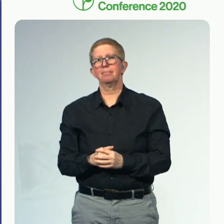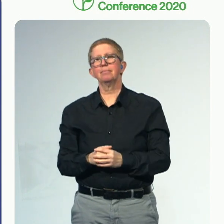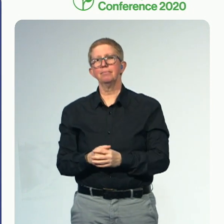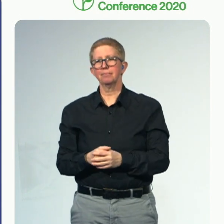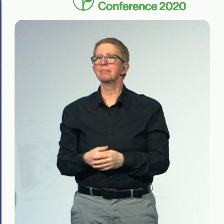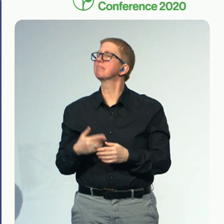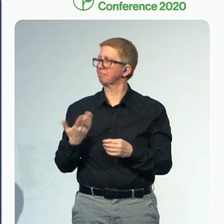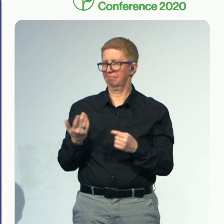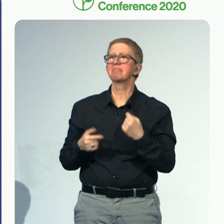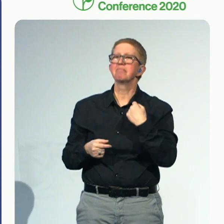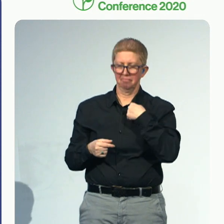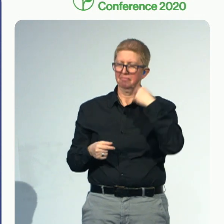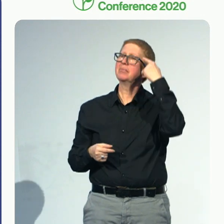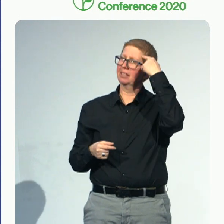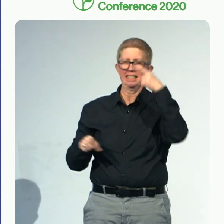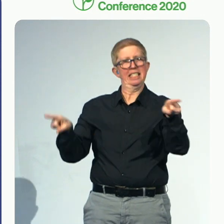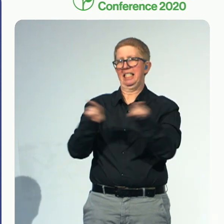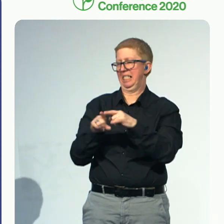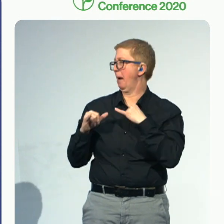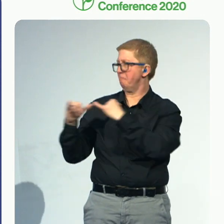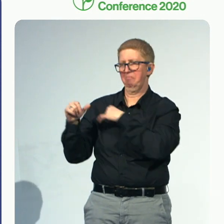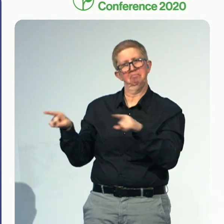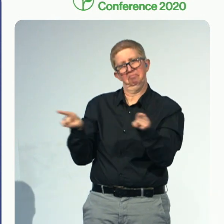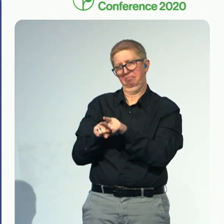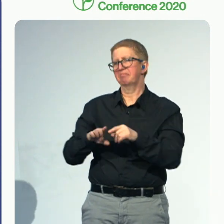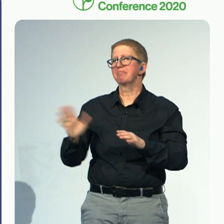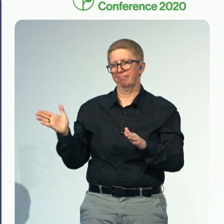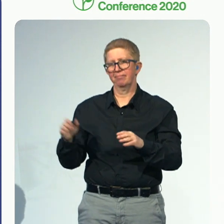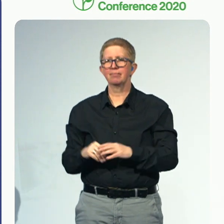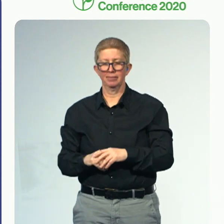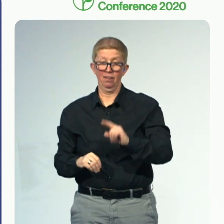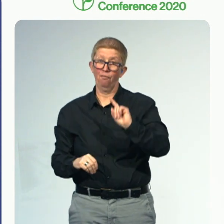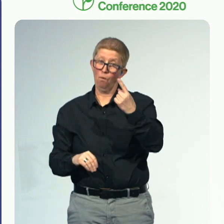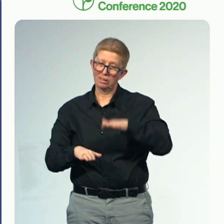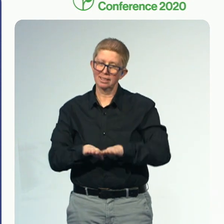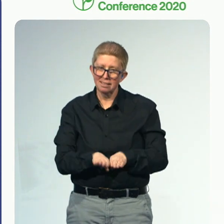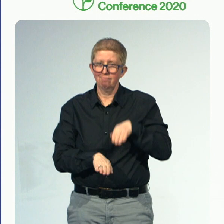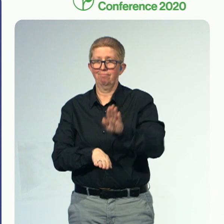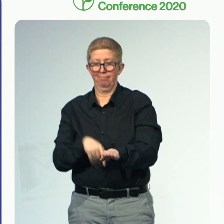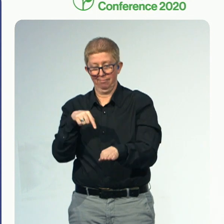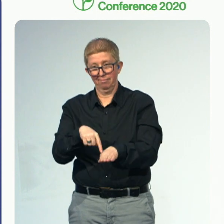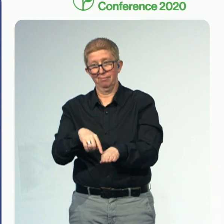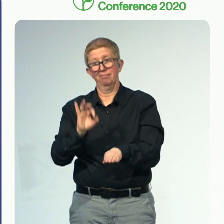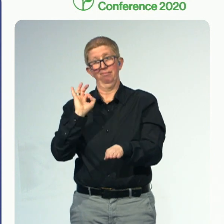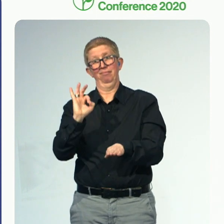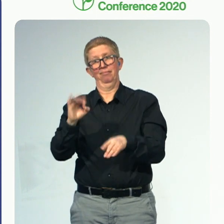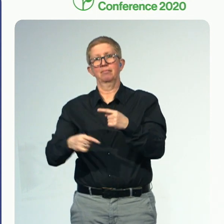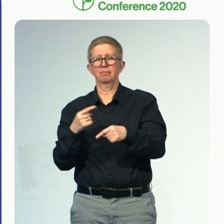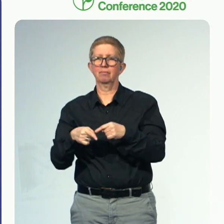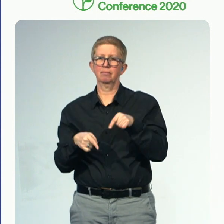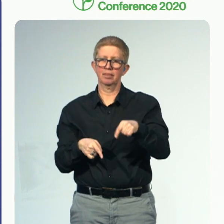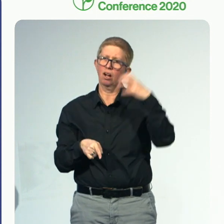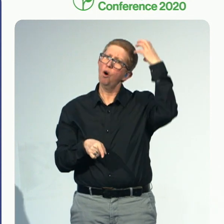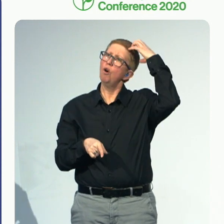bottom-up approach, because, when world leaders stand up and say, I commit to inclusive education, and show their commitment